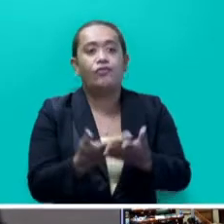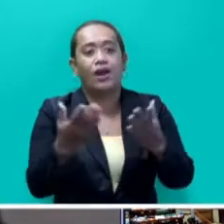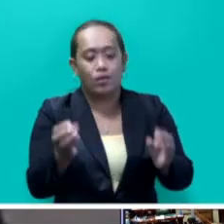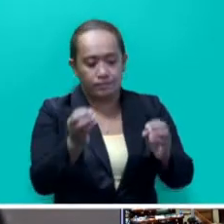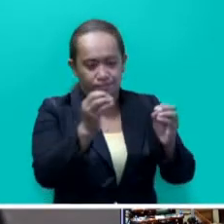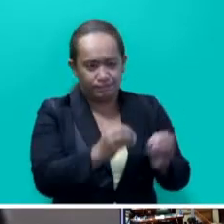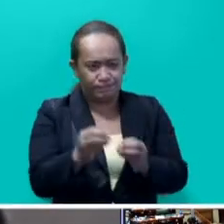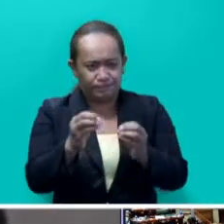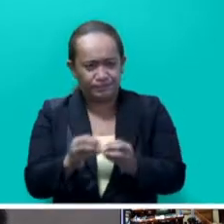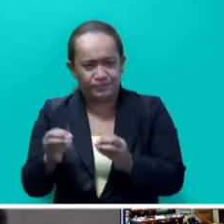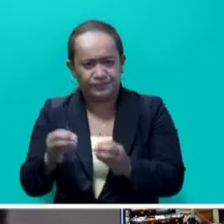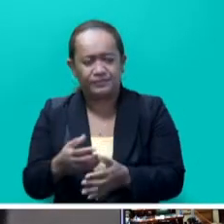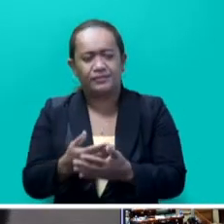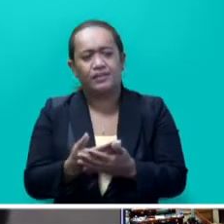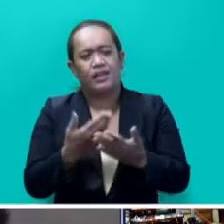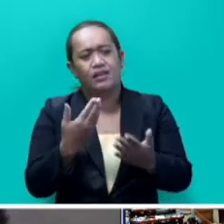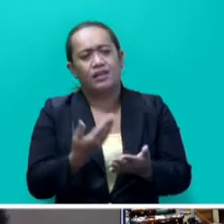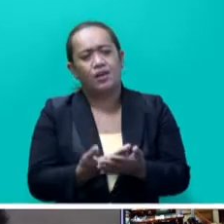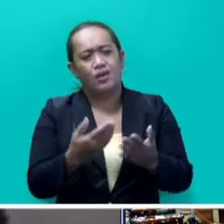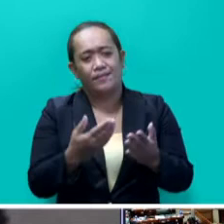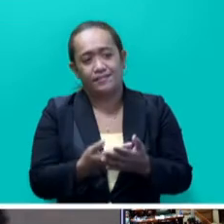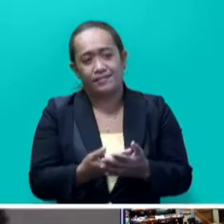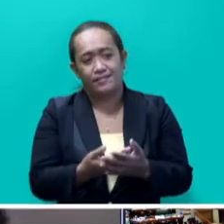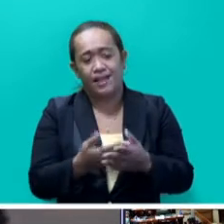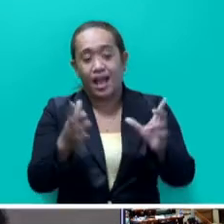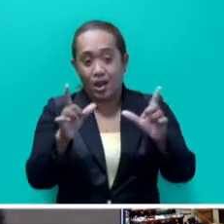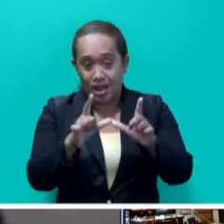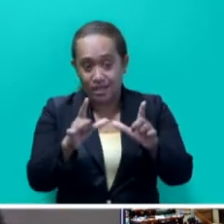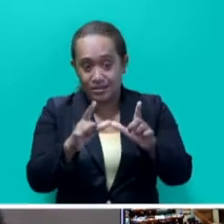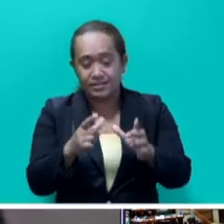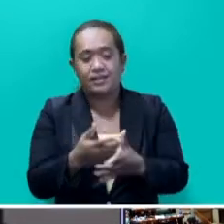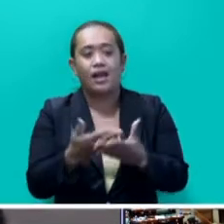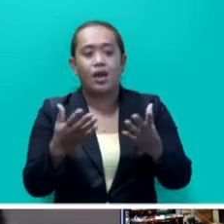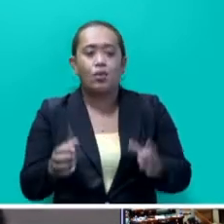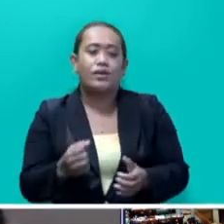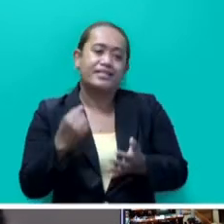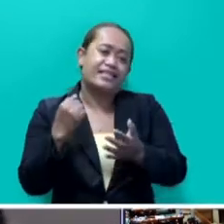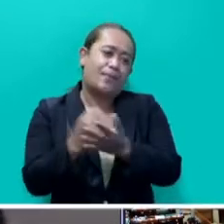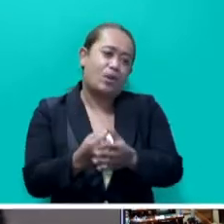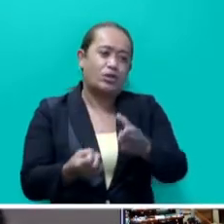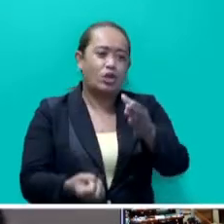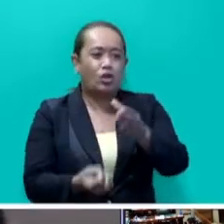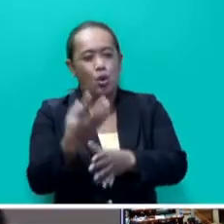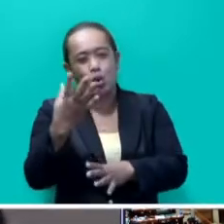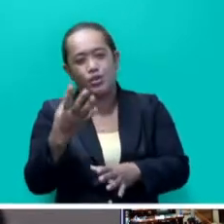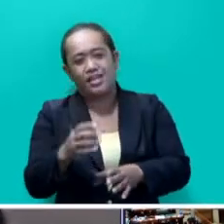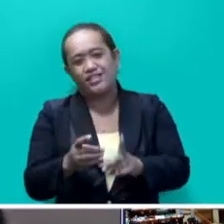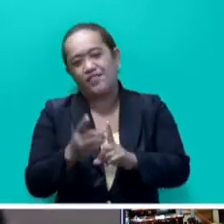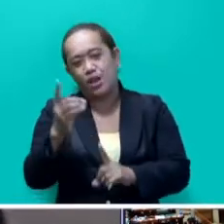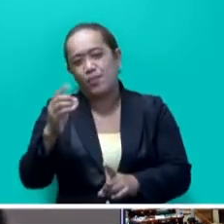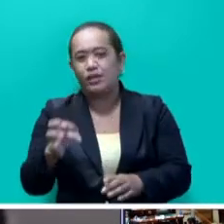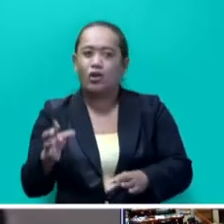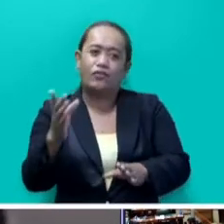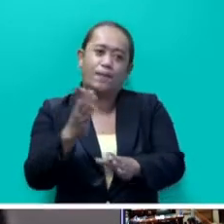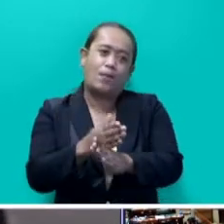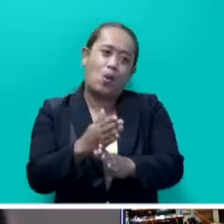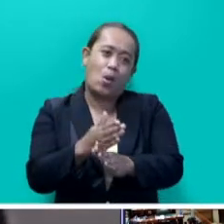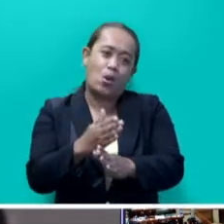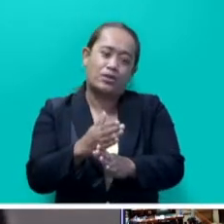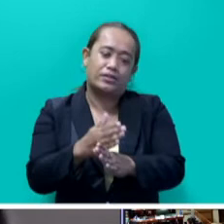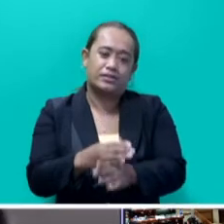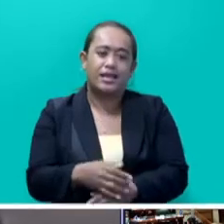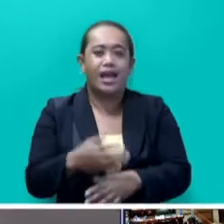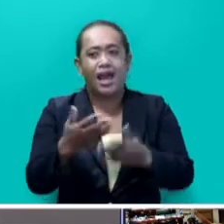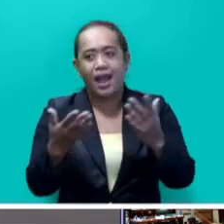organization's agility, and it's actually going to support the growth and development of employees involved in the particular process and